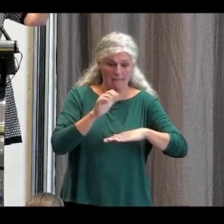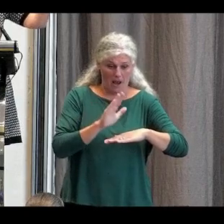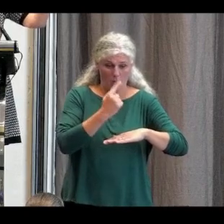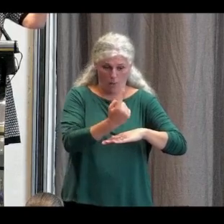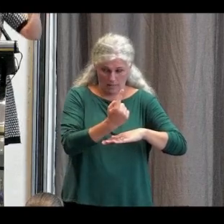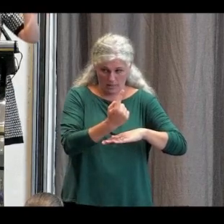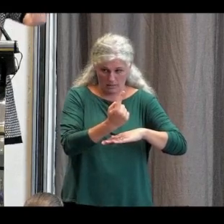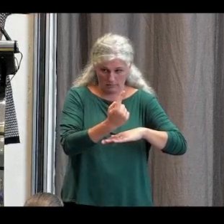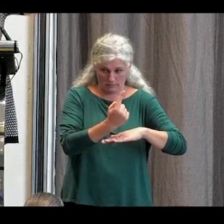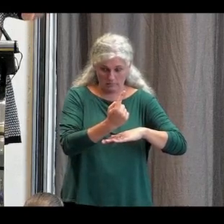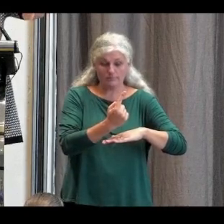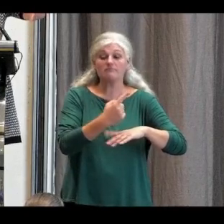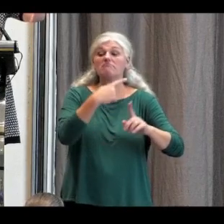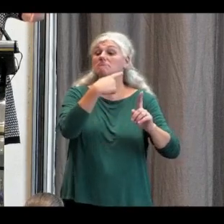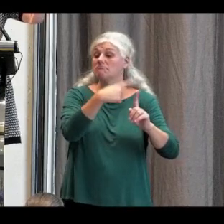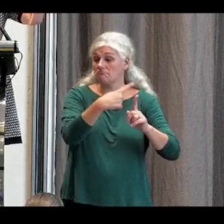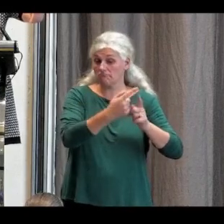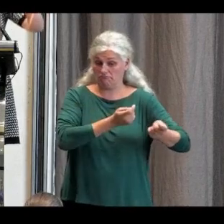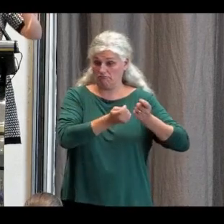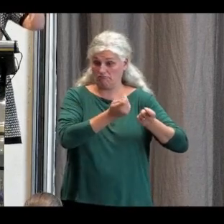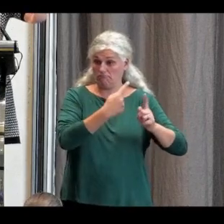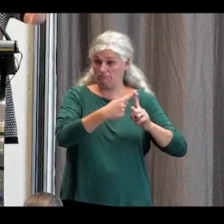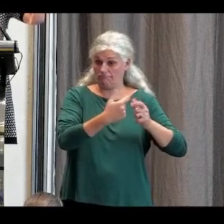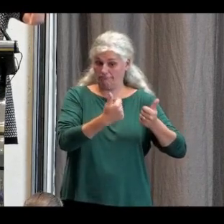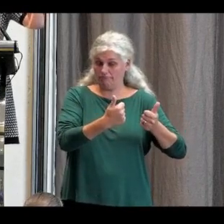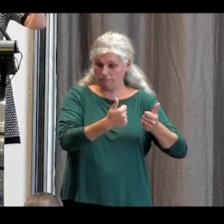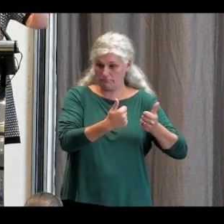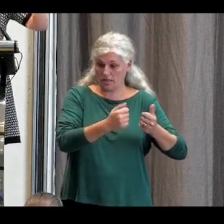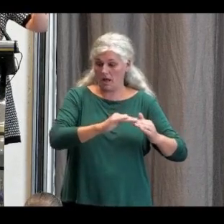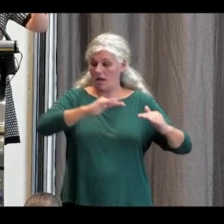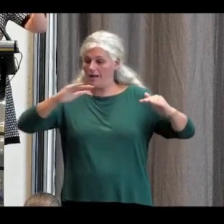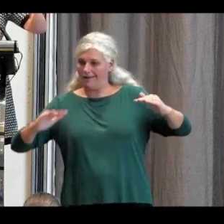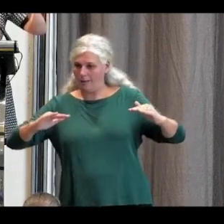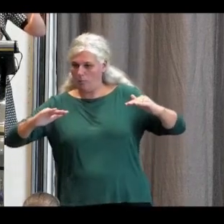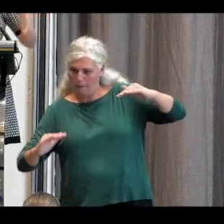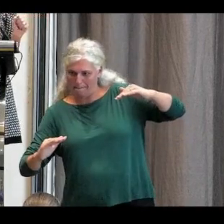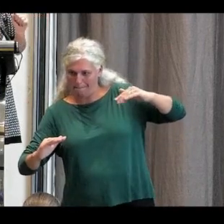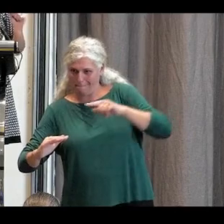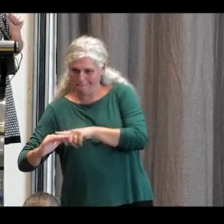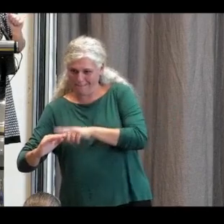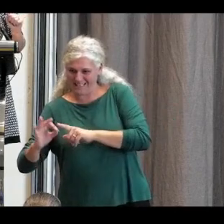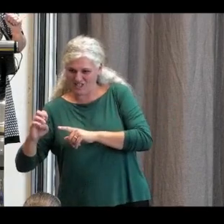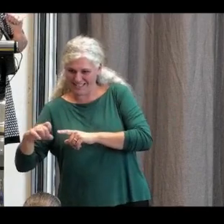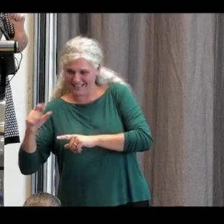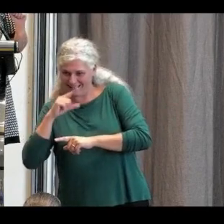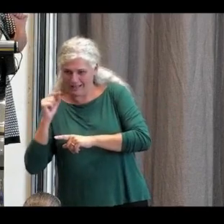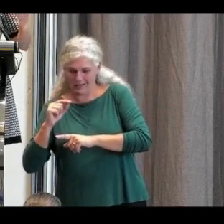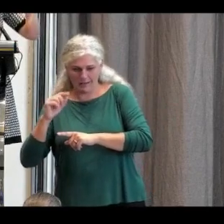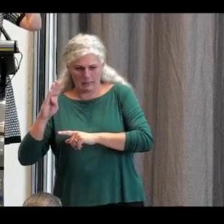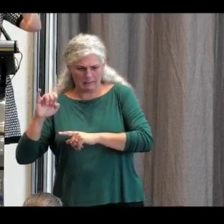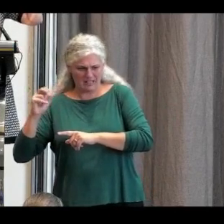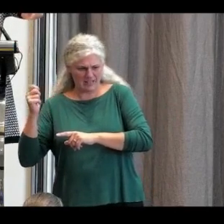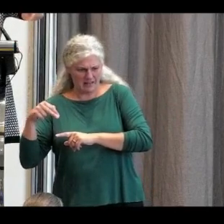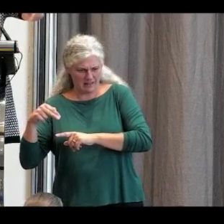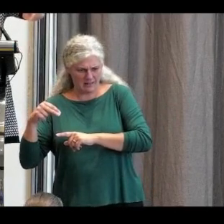and clock. They are positive regulators. And we have on the other side of seesaw genes that are called period and cry,